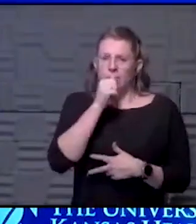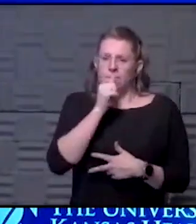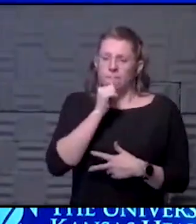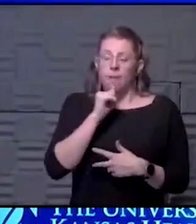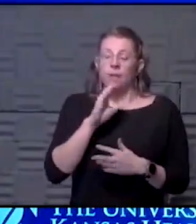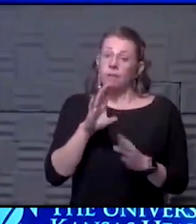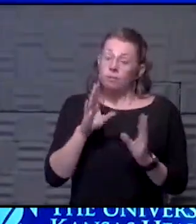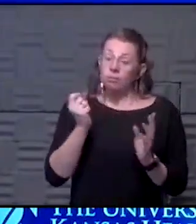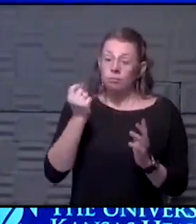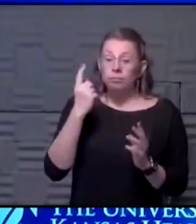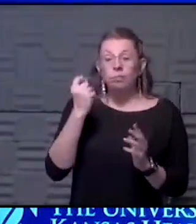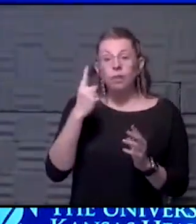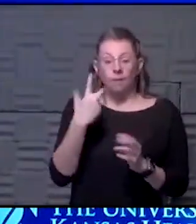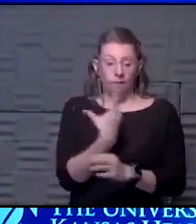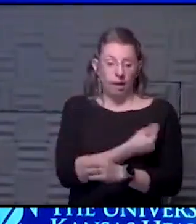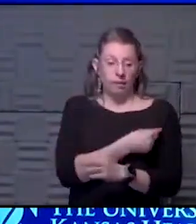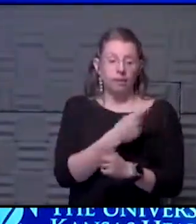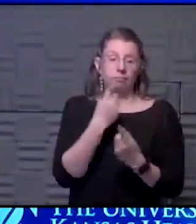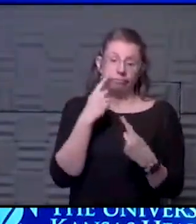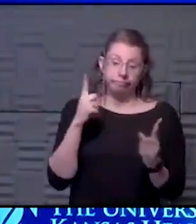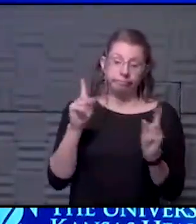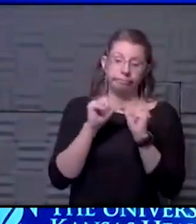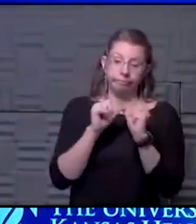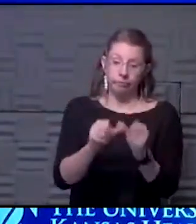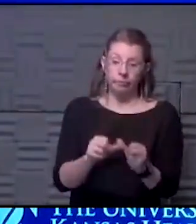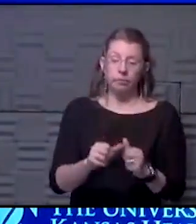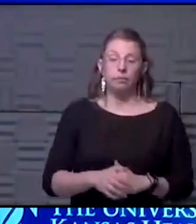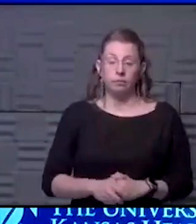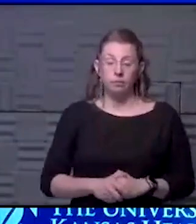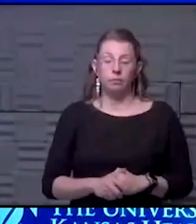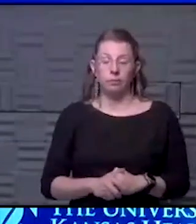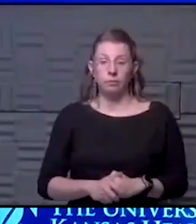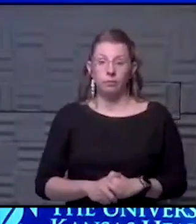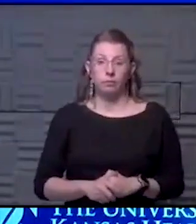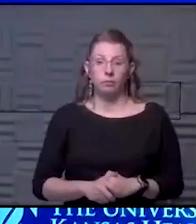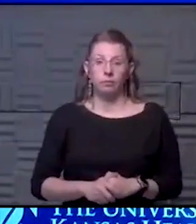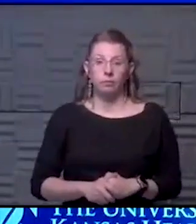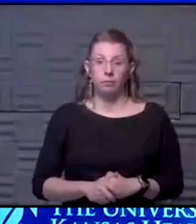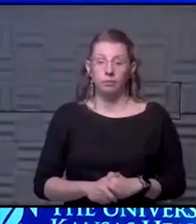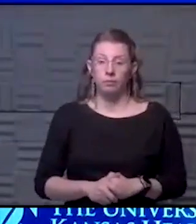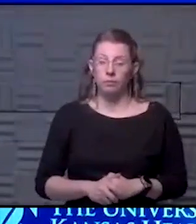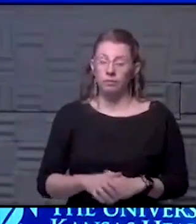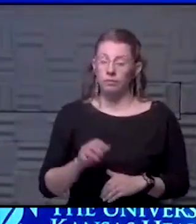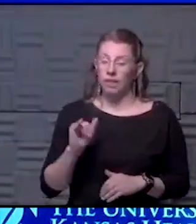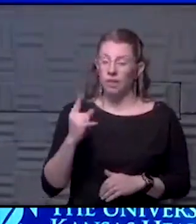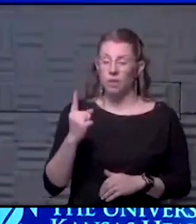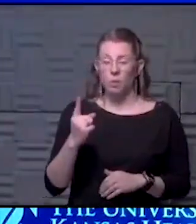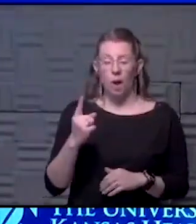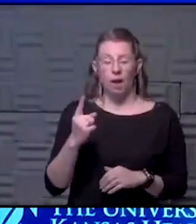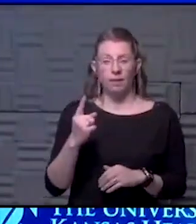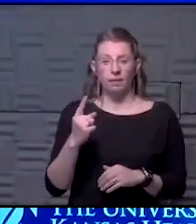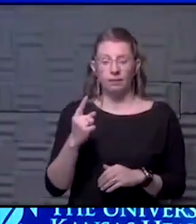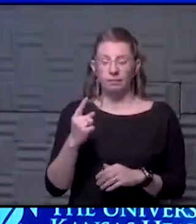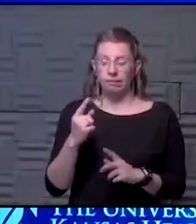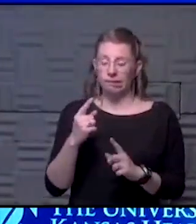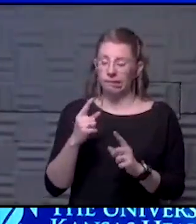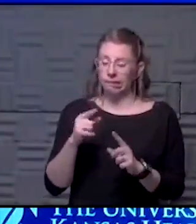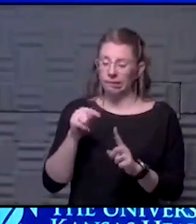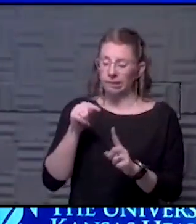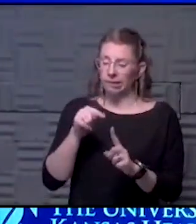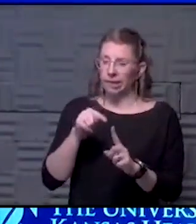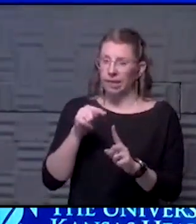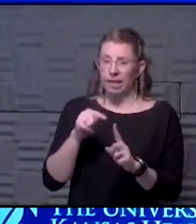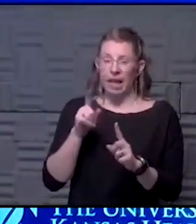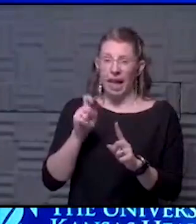that the vaccines continue to work. Right. I mean, that's the one caveat to all of this. They've got to keep working. But if